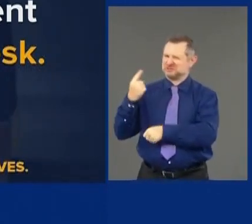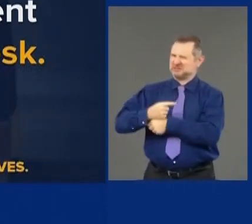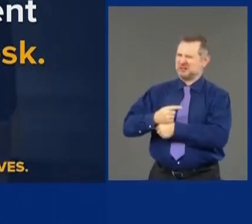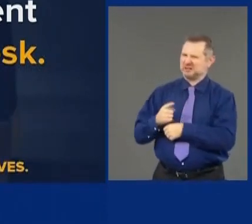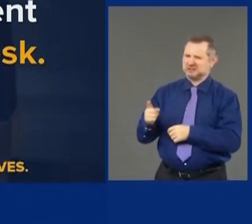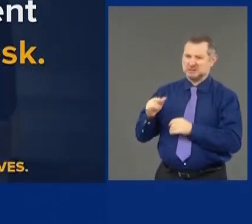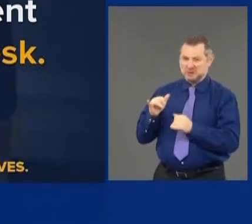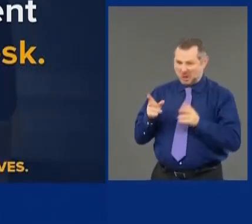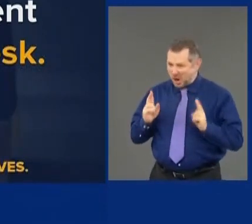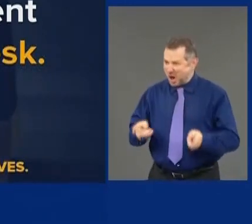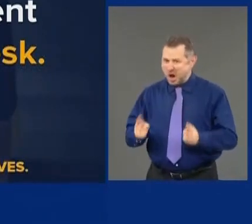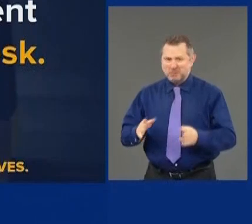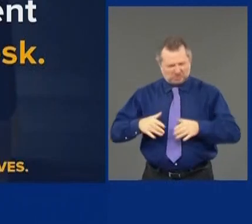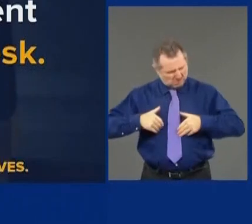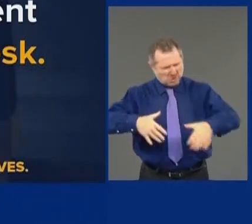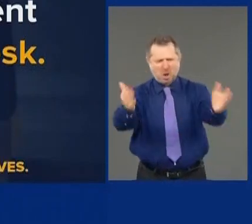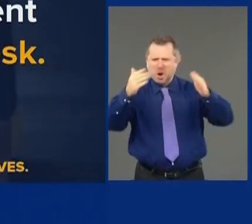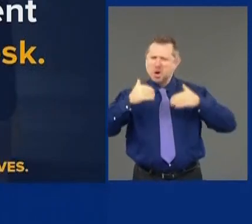away,